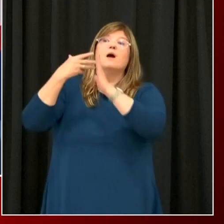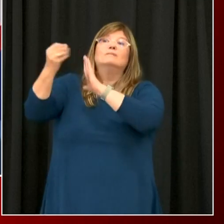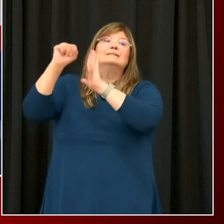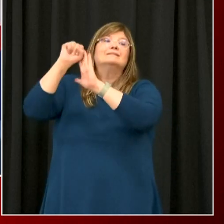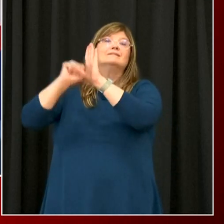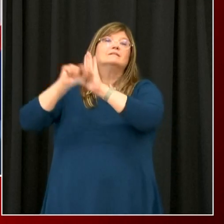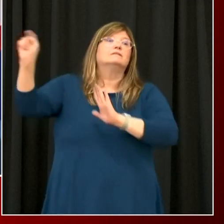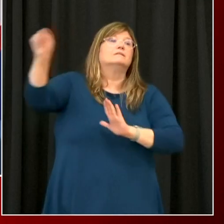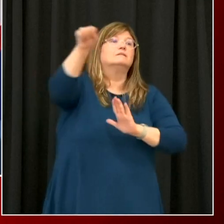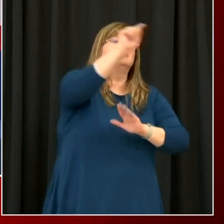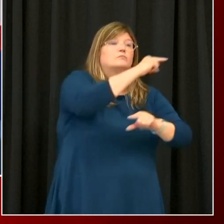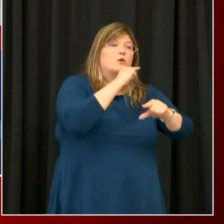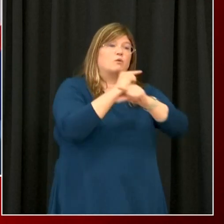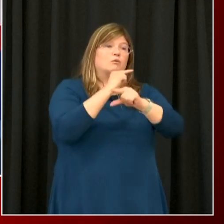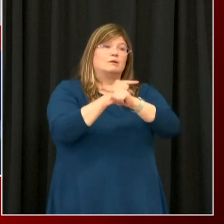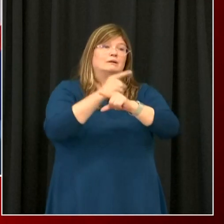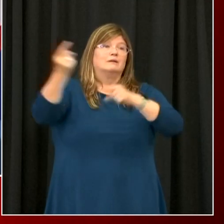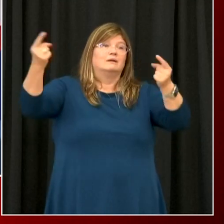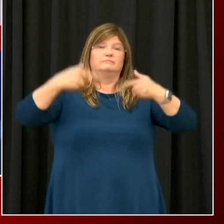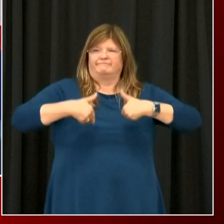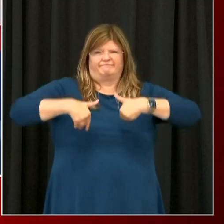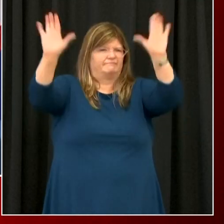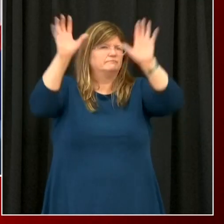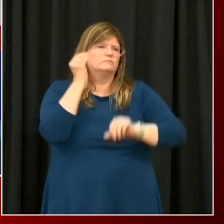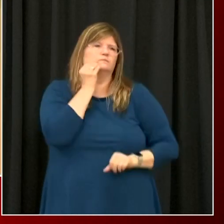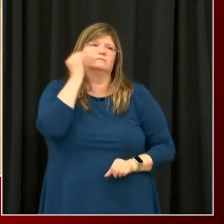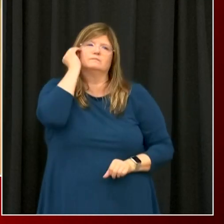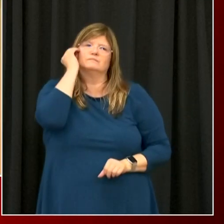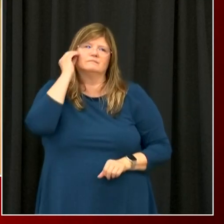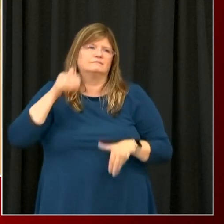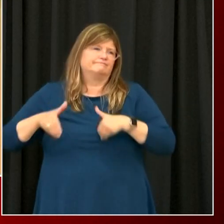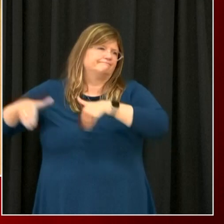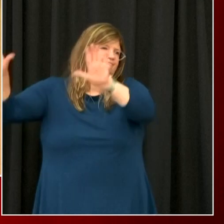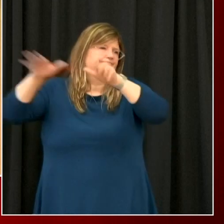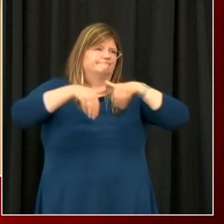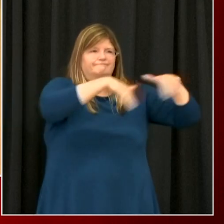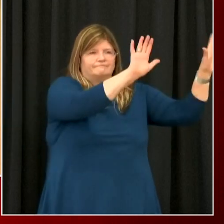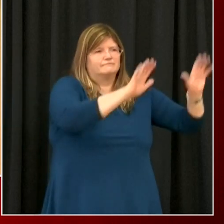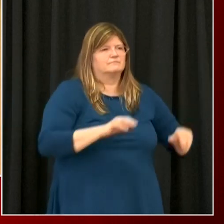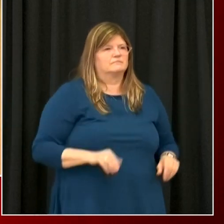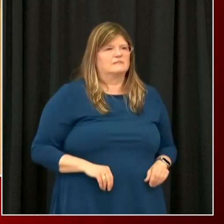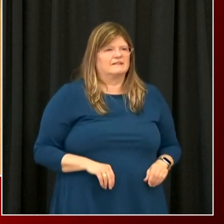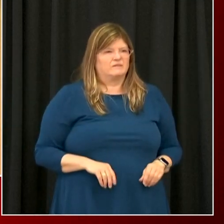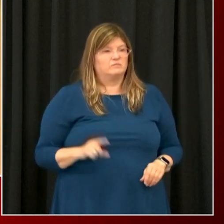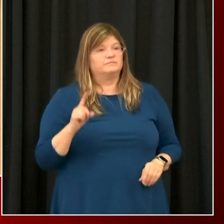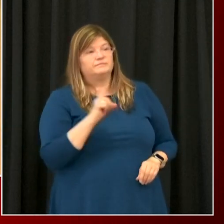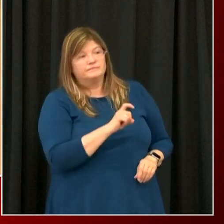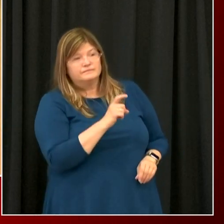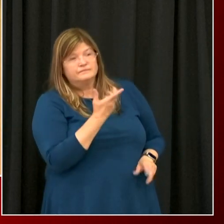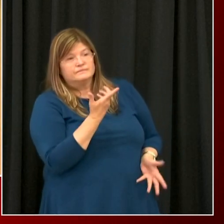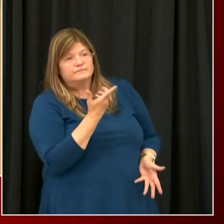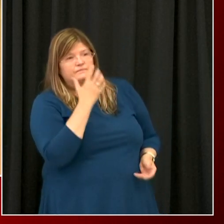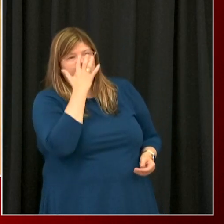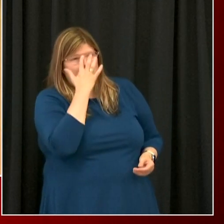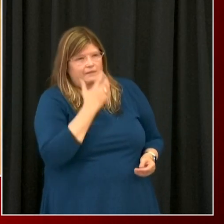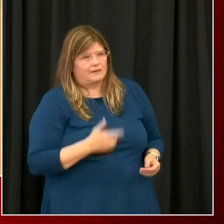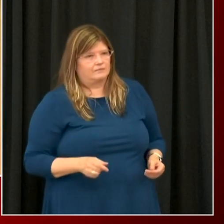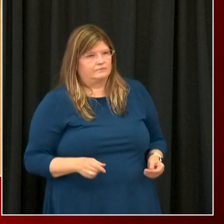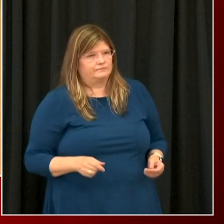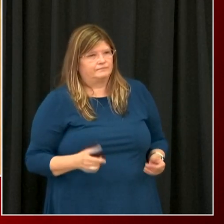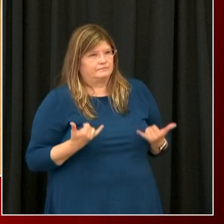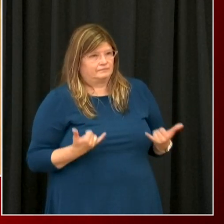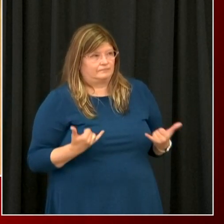home. Yes. And just to follow up other actions outside of DC, the mural now, DC murals that you talked about, what